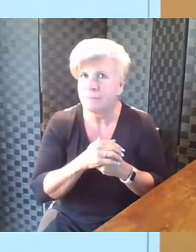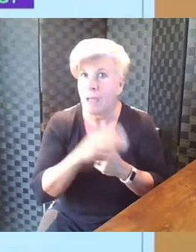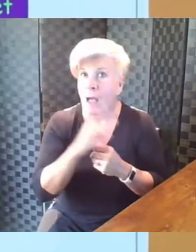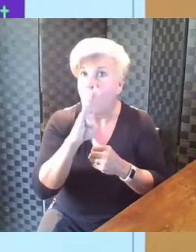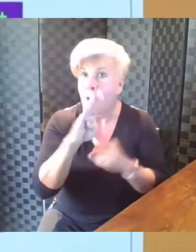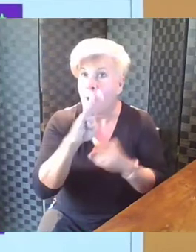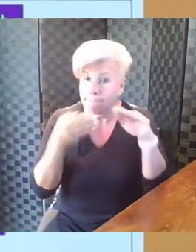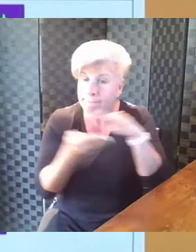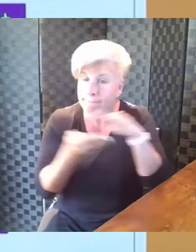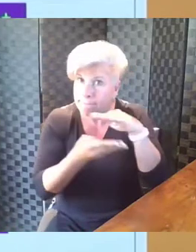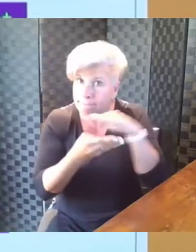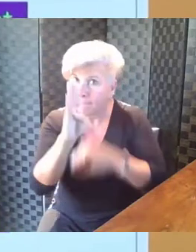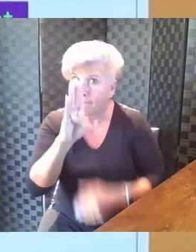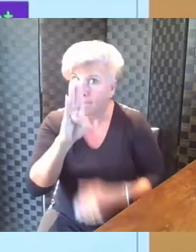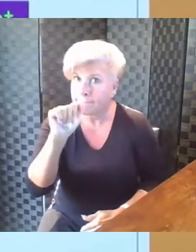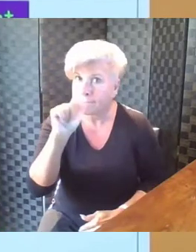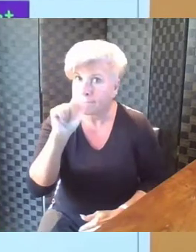Bake,